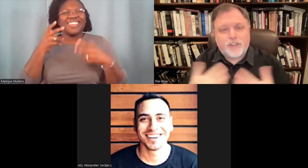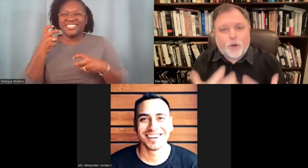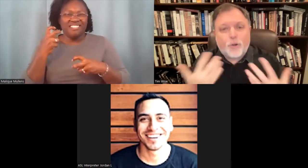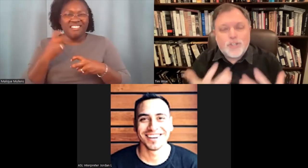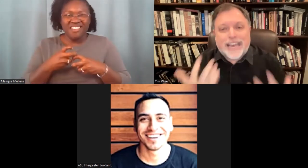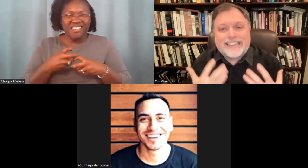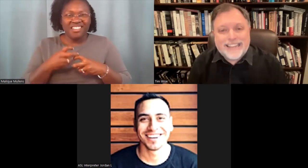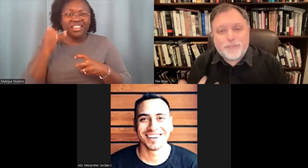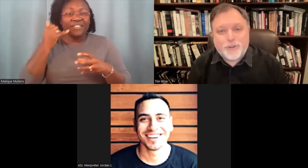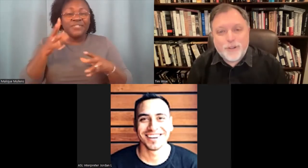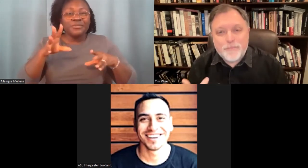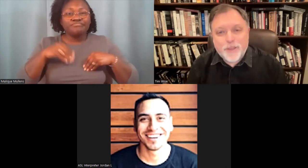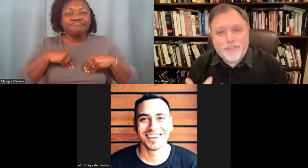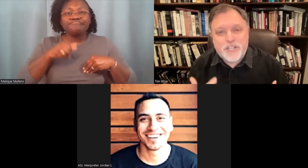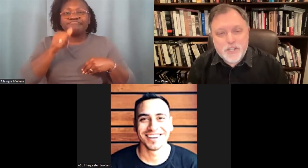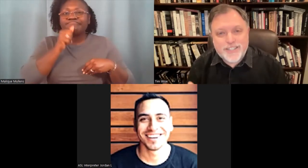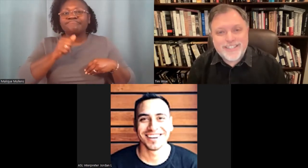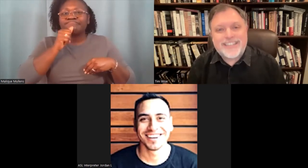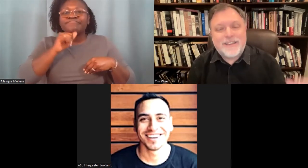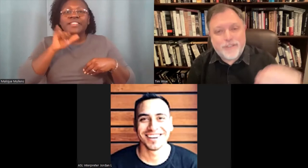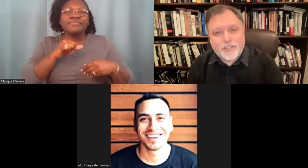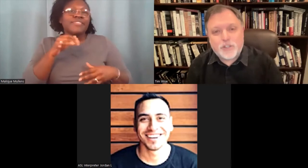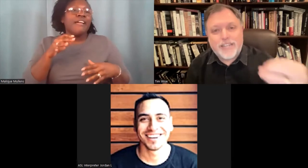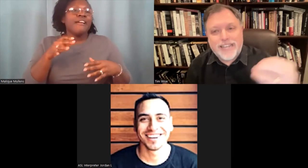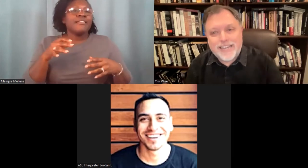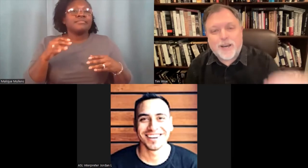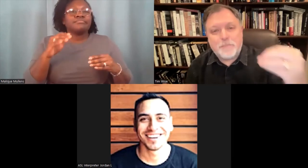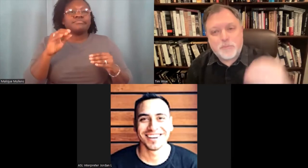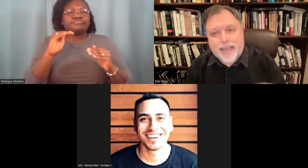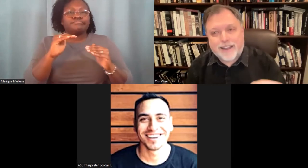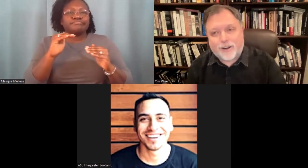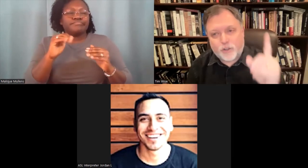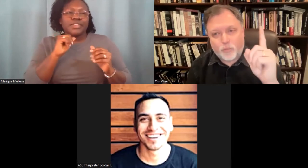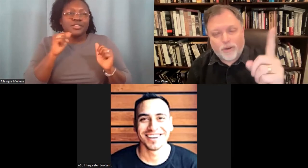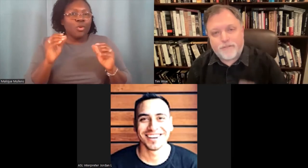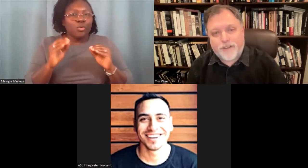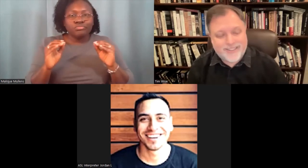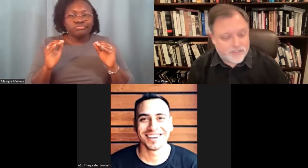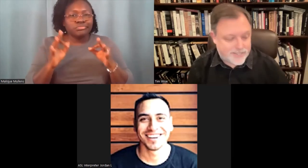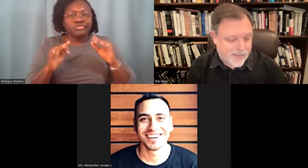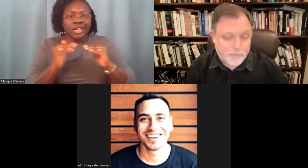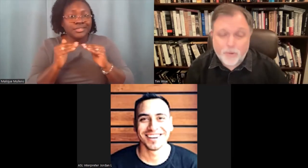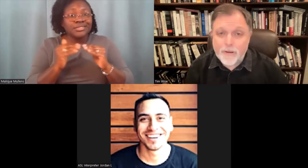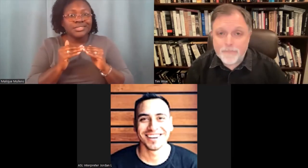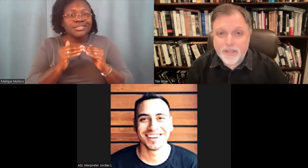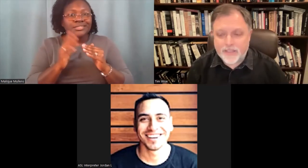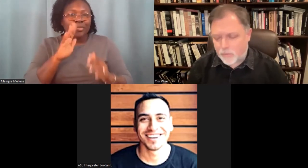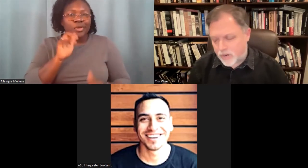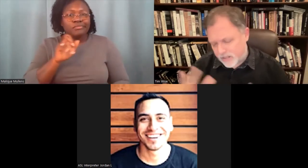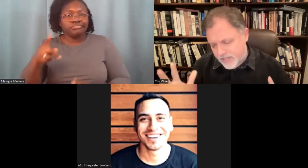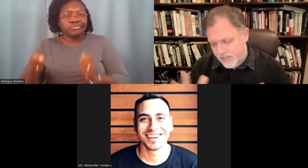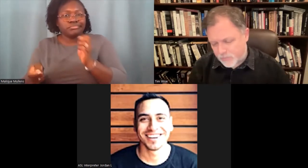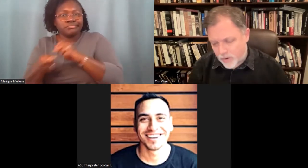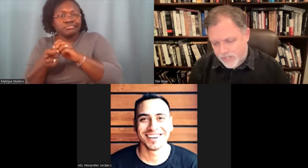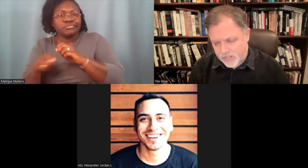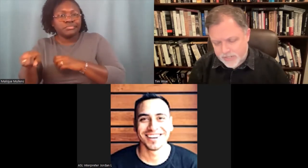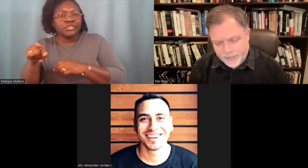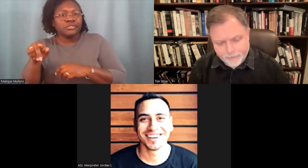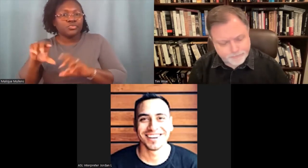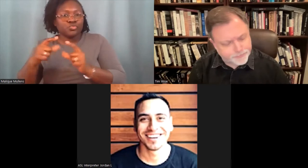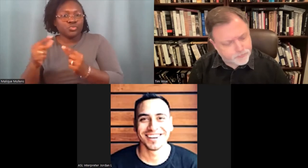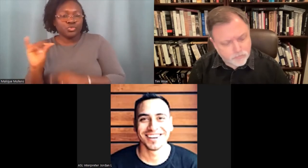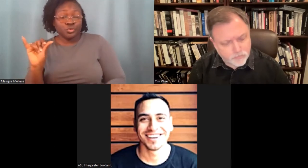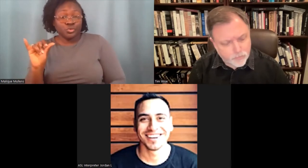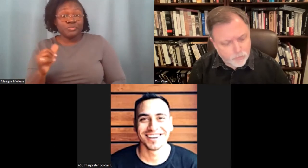you indulge that level of injustice, eventually it comes back on you. One final example, and then I want to take some questions.